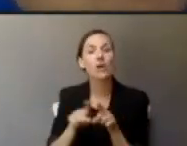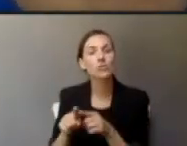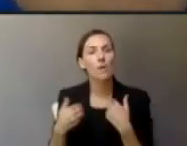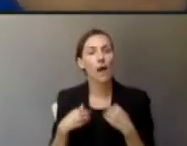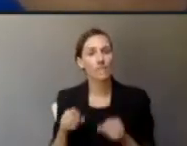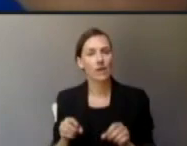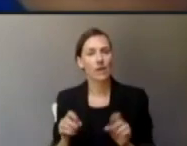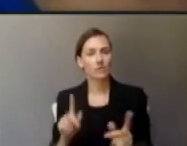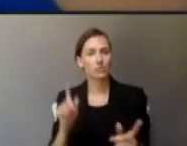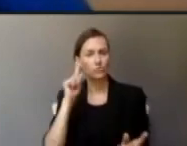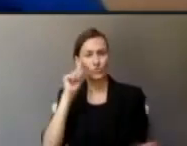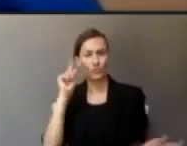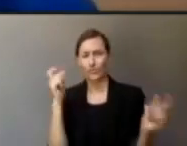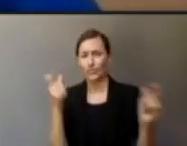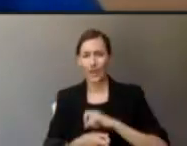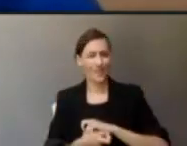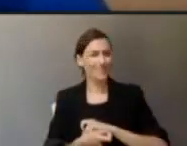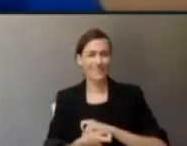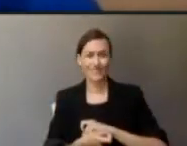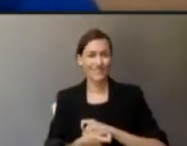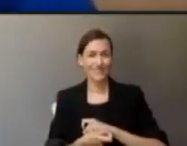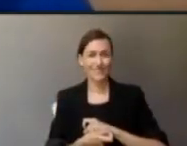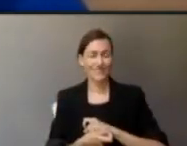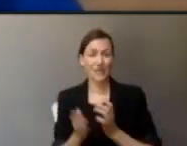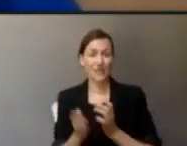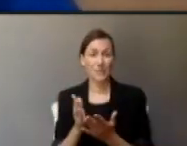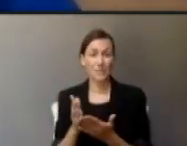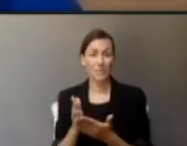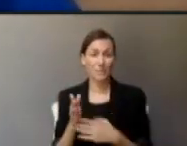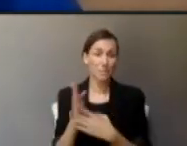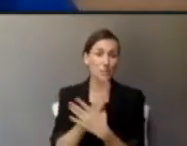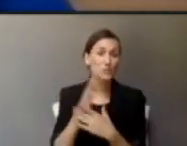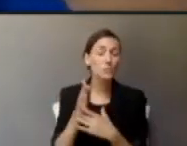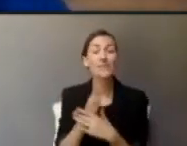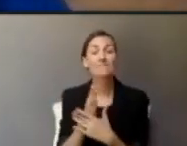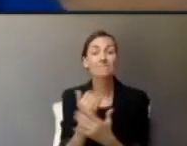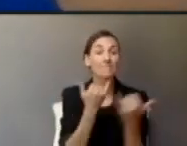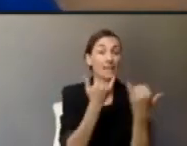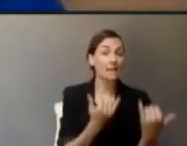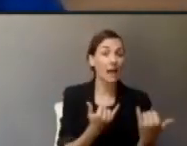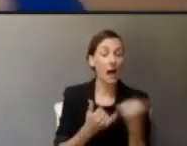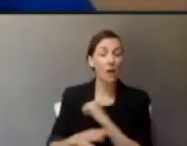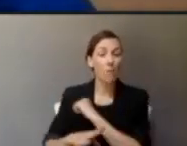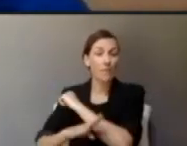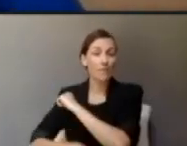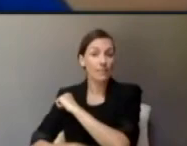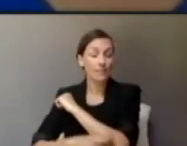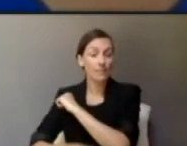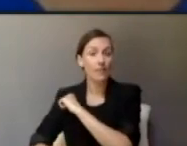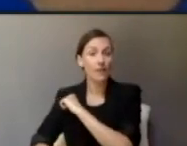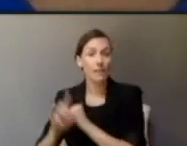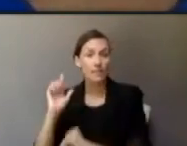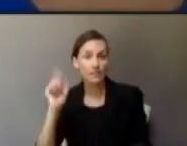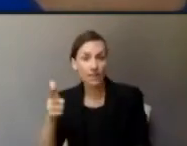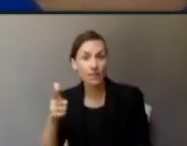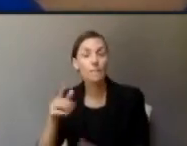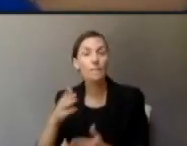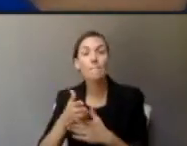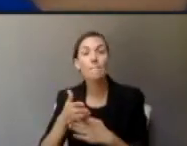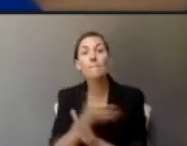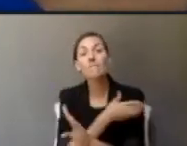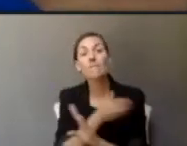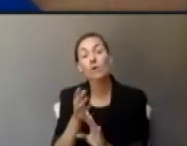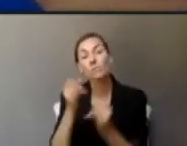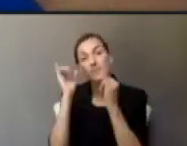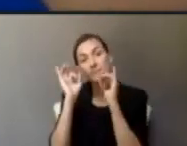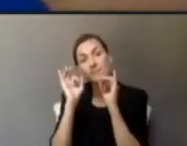several times between now and probably what will be mid to late August before we finalize how children